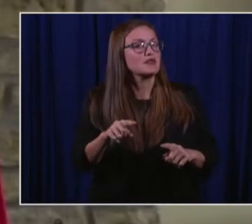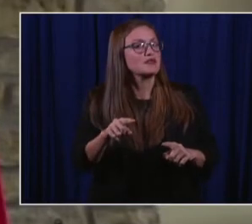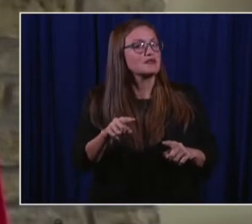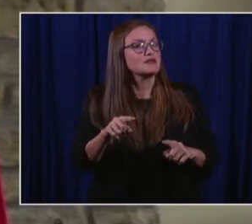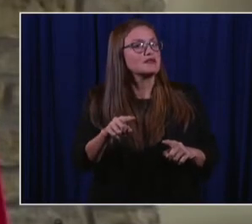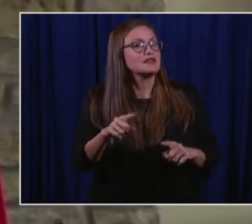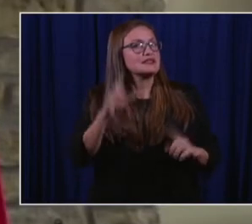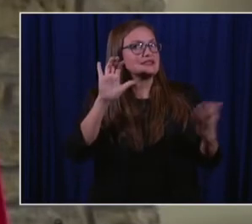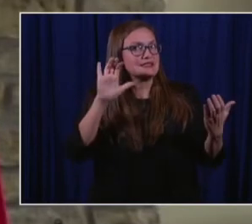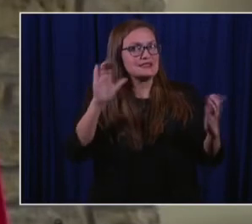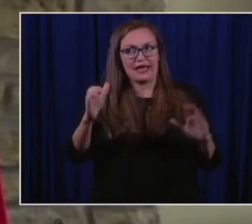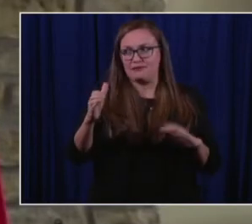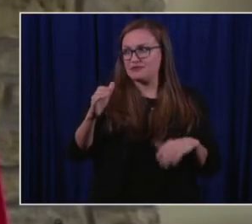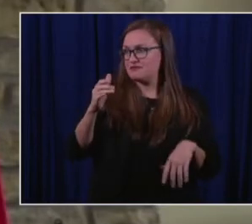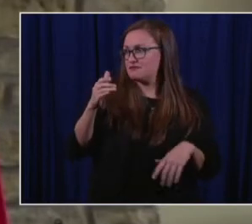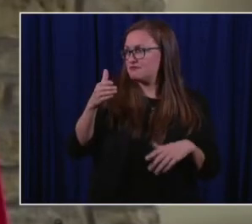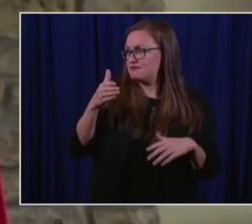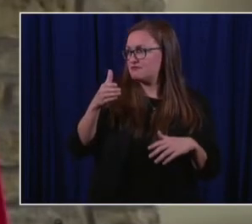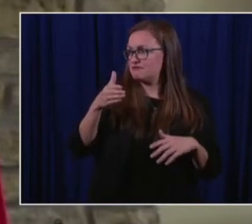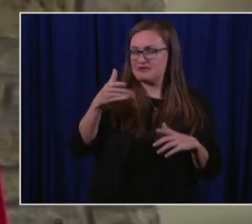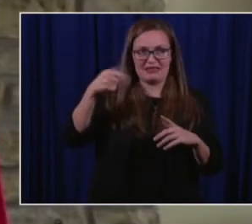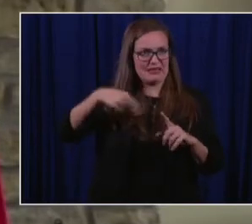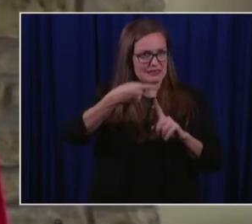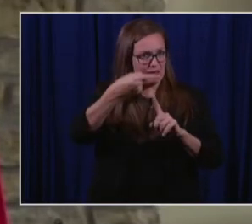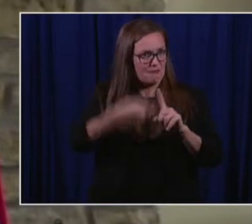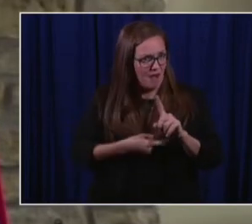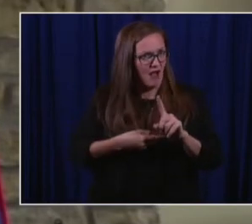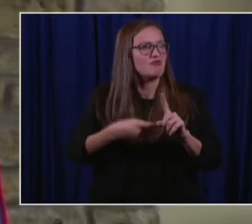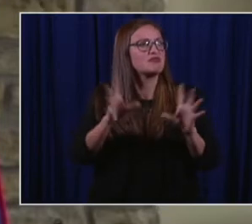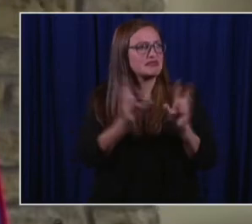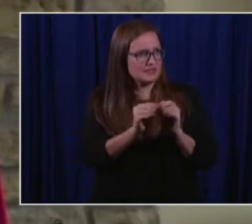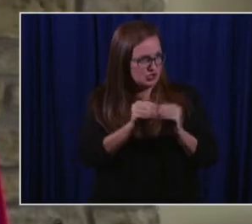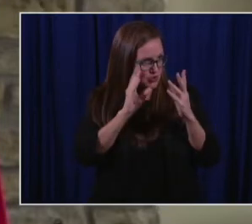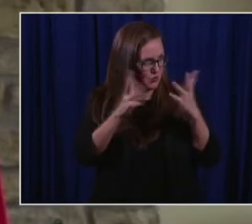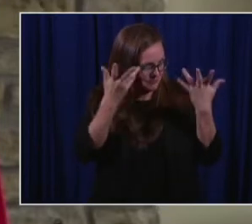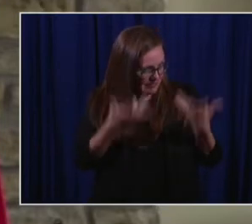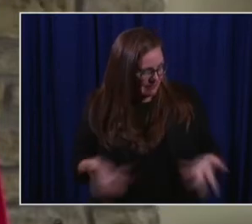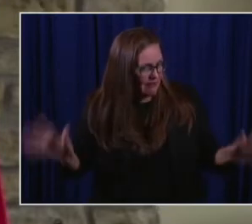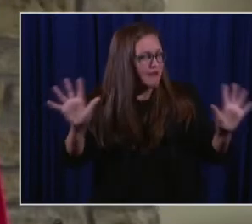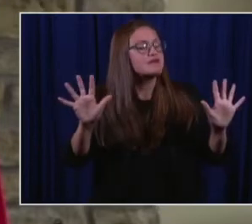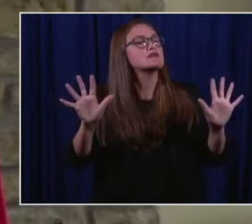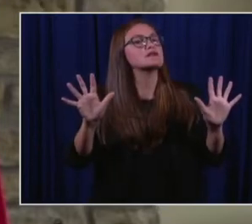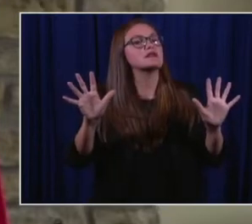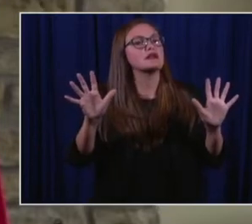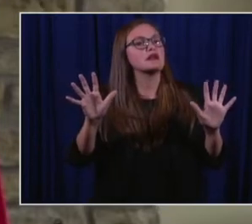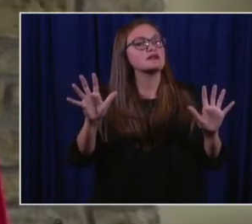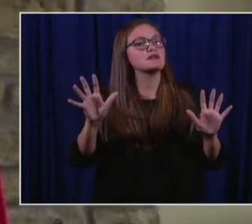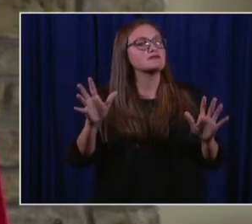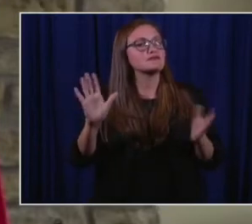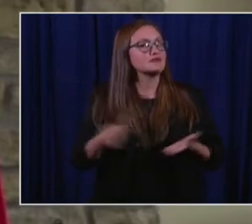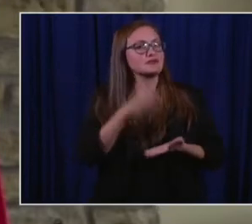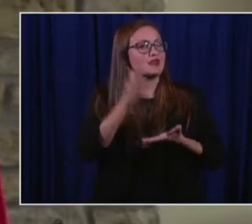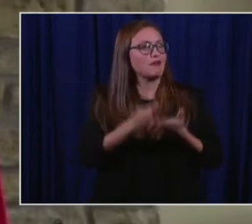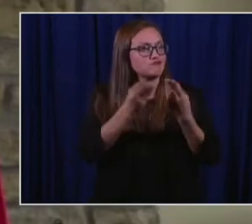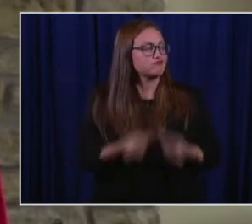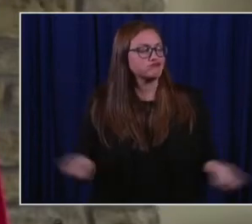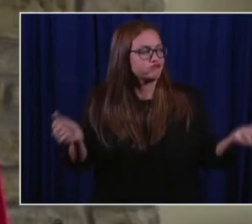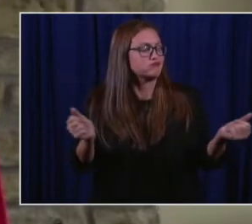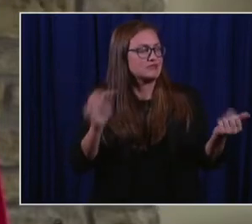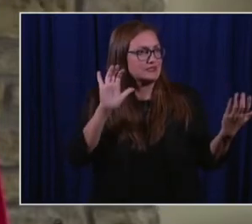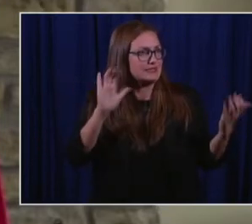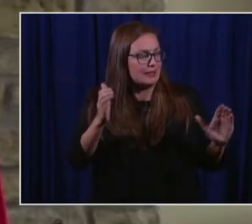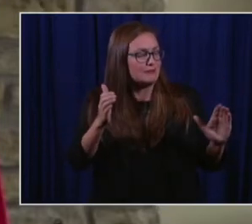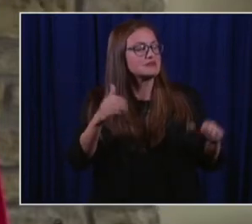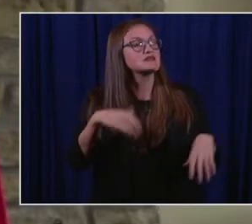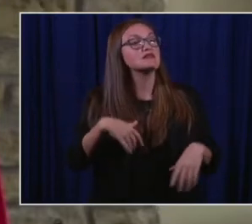legislative session ending at the end of this month that it likely will go nowhere and fall apart. And this obviously